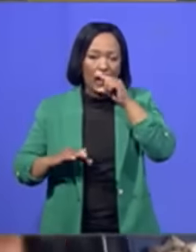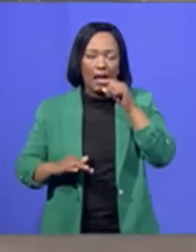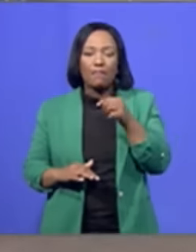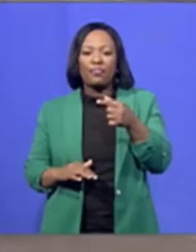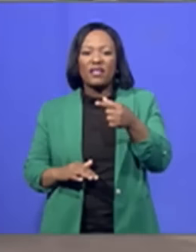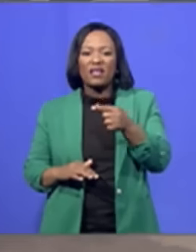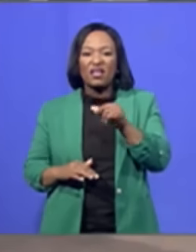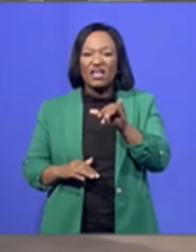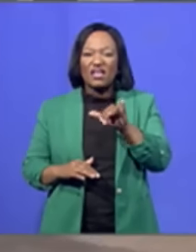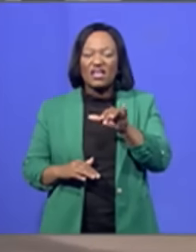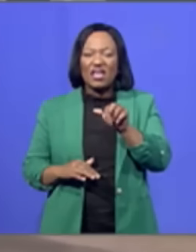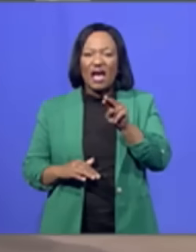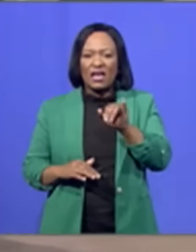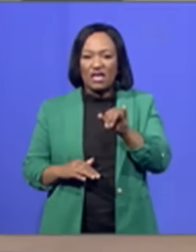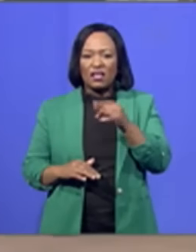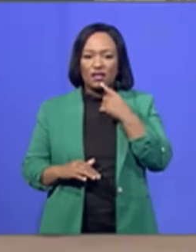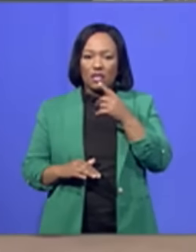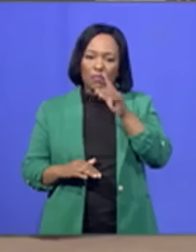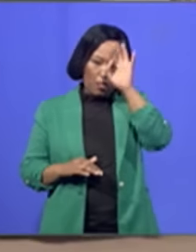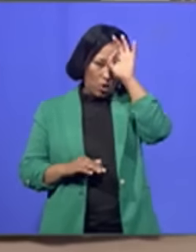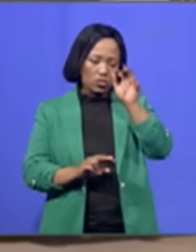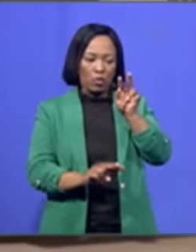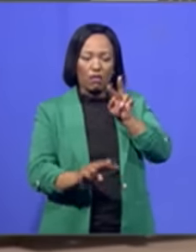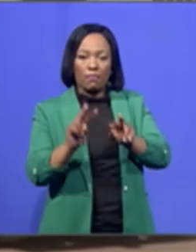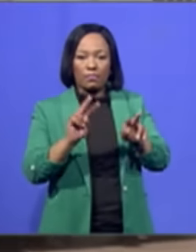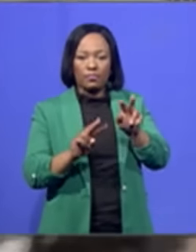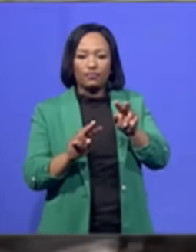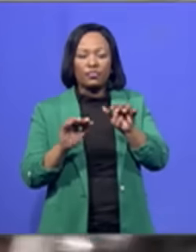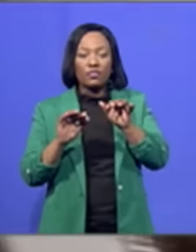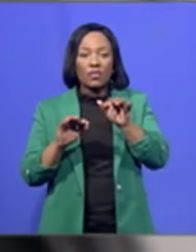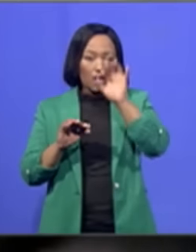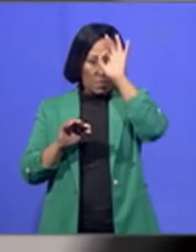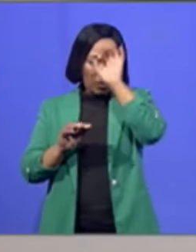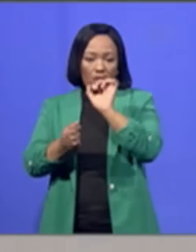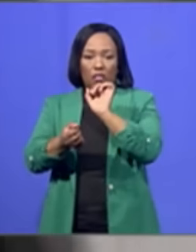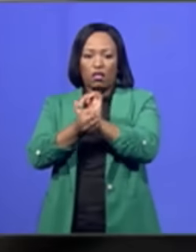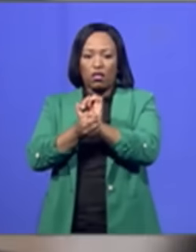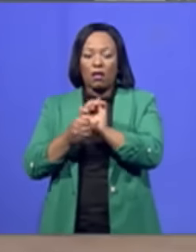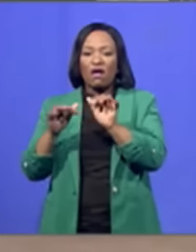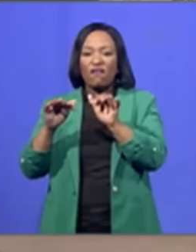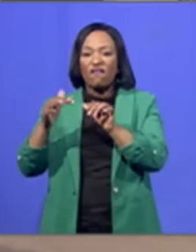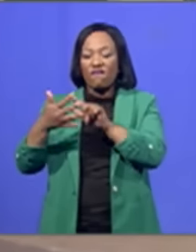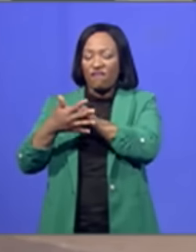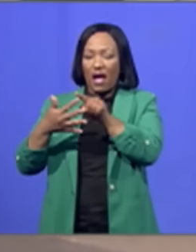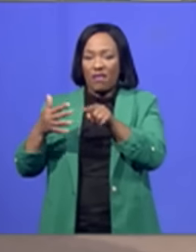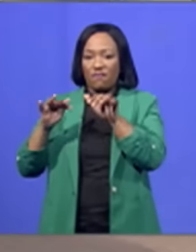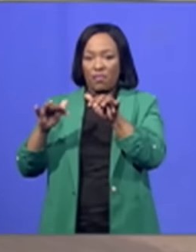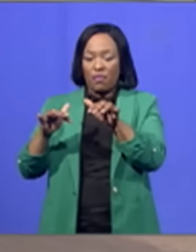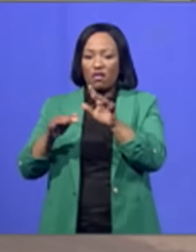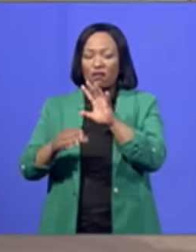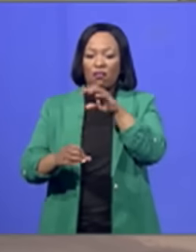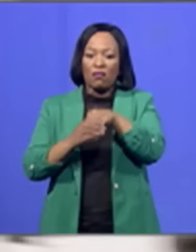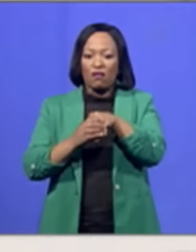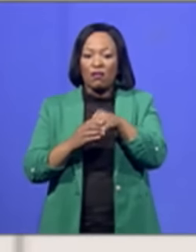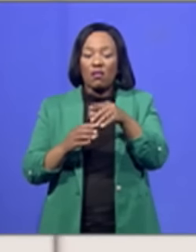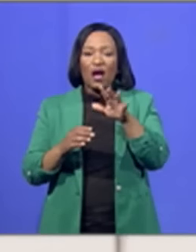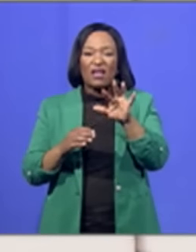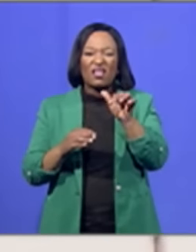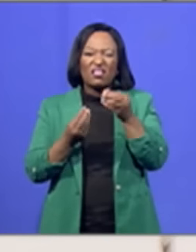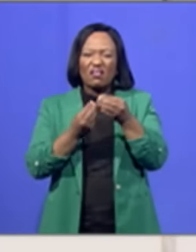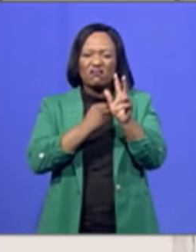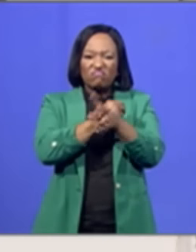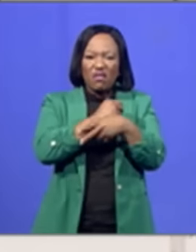ba rometše go bea seemo leihlo. Maphodisa a golegile batho ba bahlano ka go amantšhwa le dikgaruru phatlalatša le go hwetšwa ba swere thuto ye